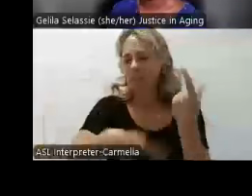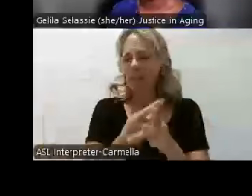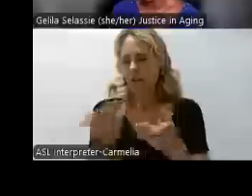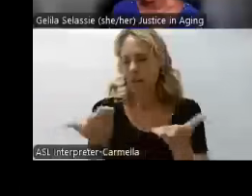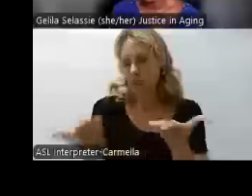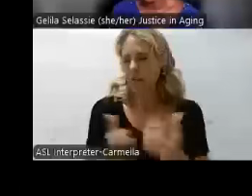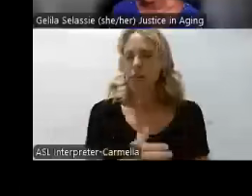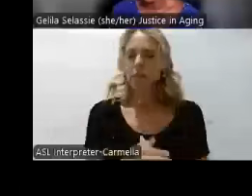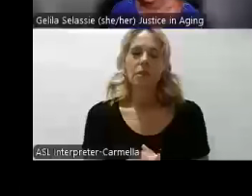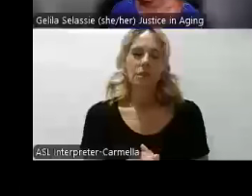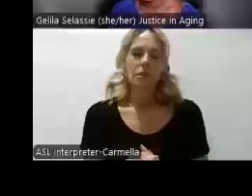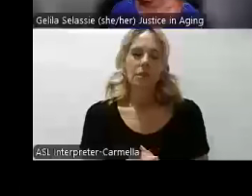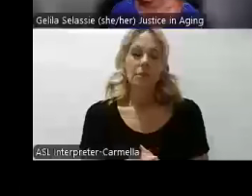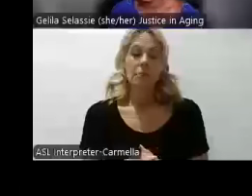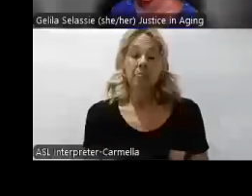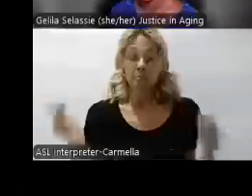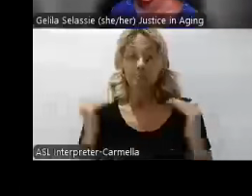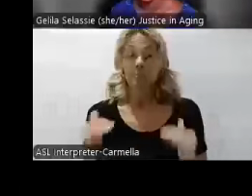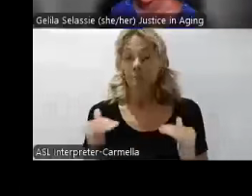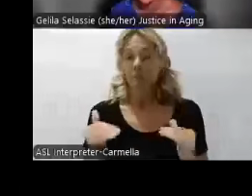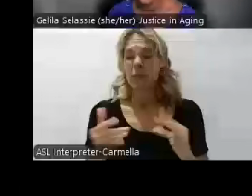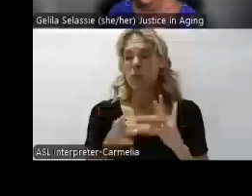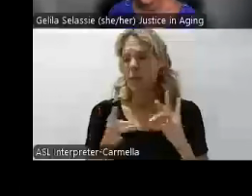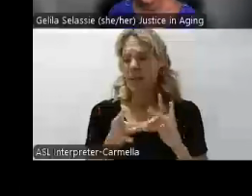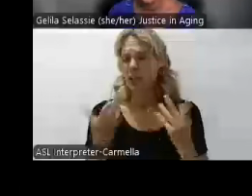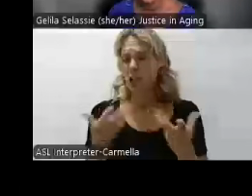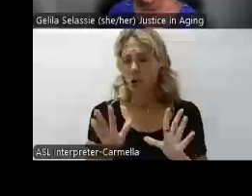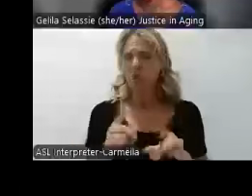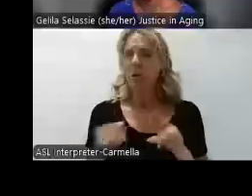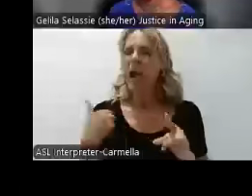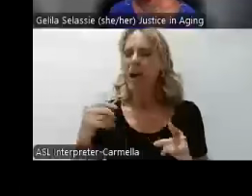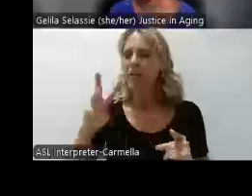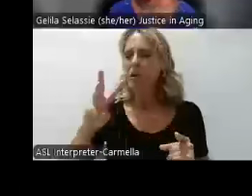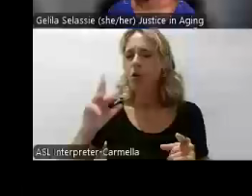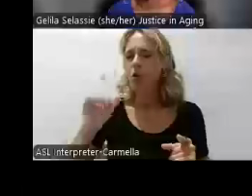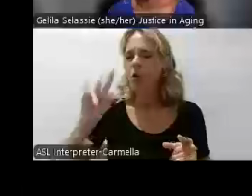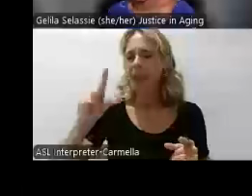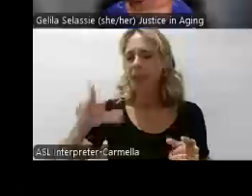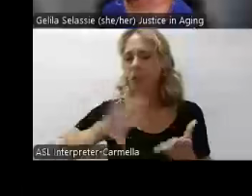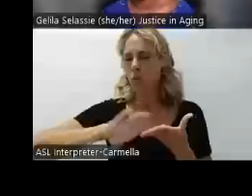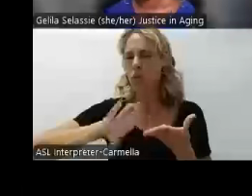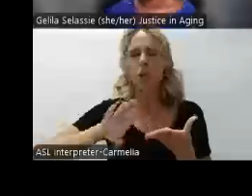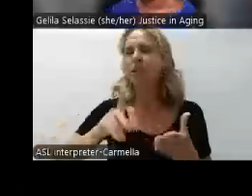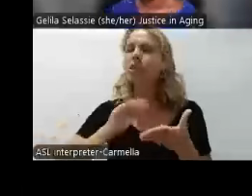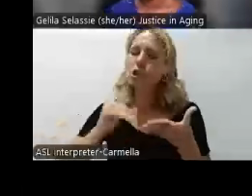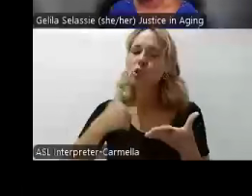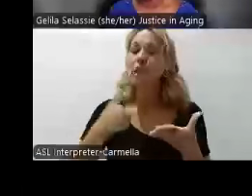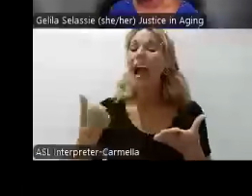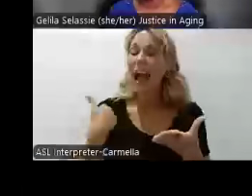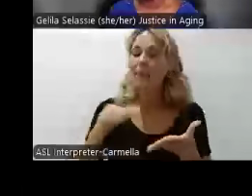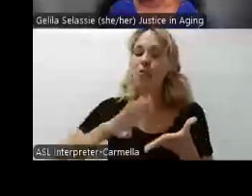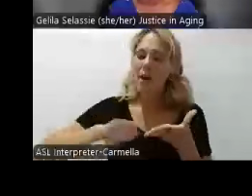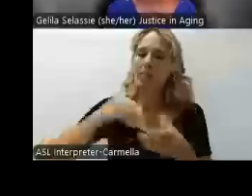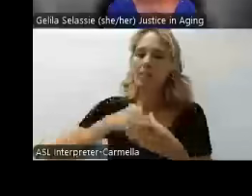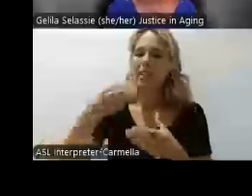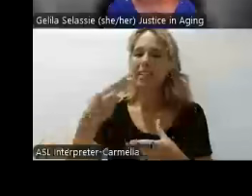them. And then, as we've mentioned, there are waivers because there are waivers in